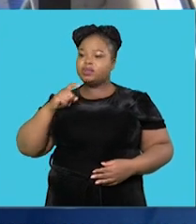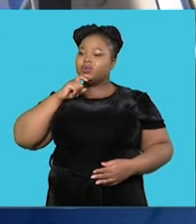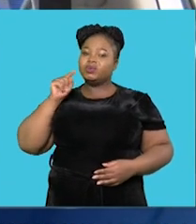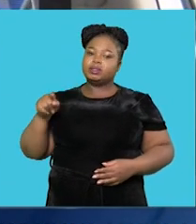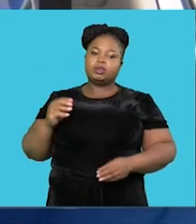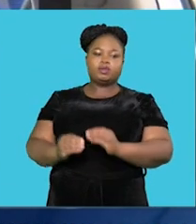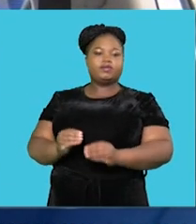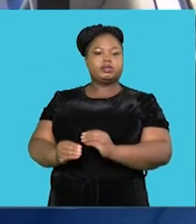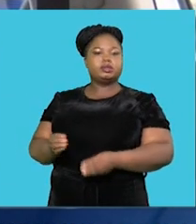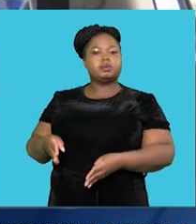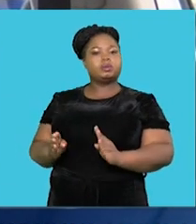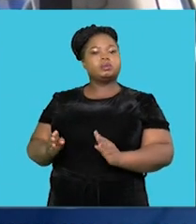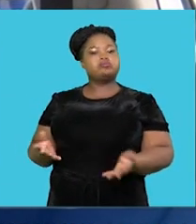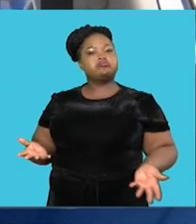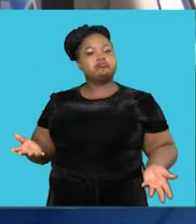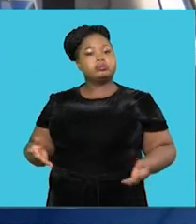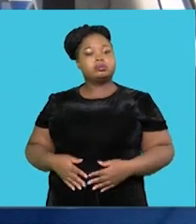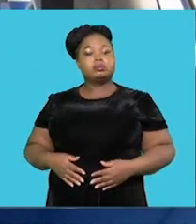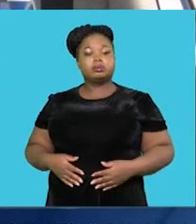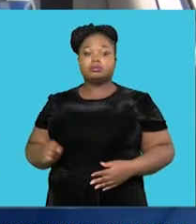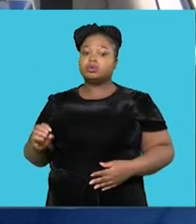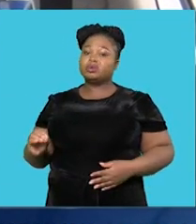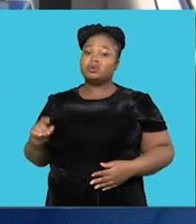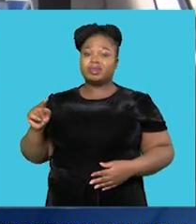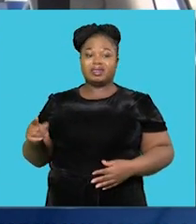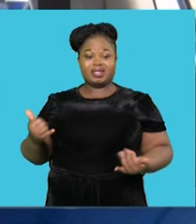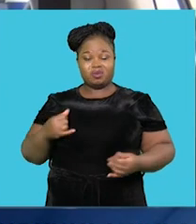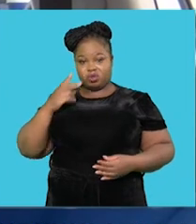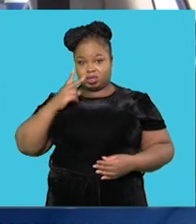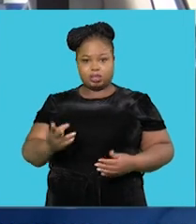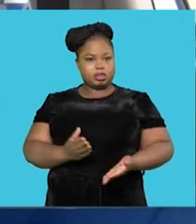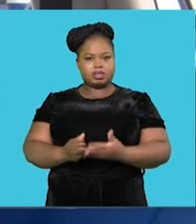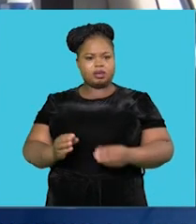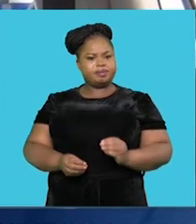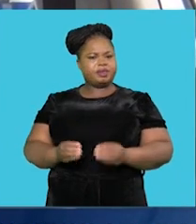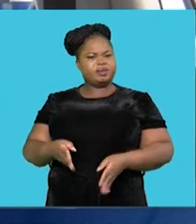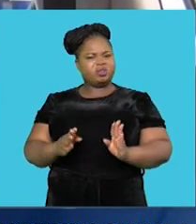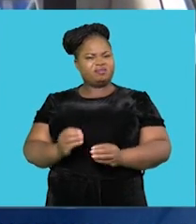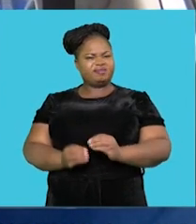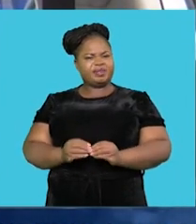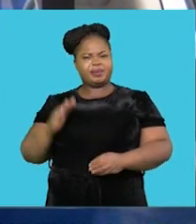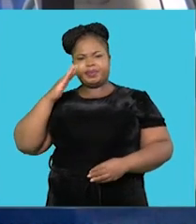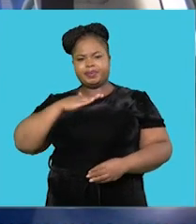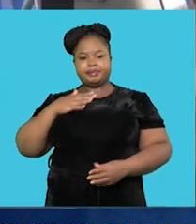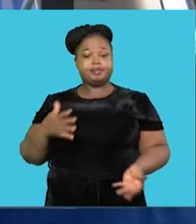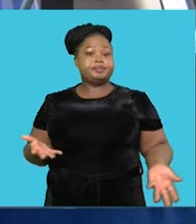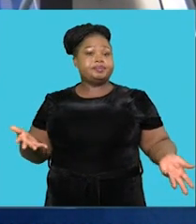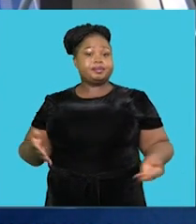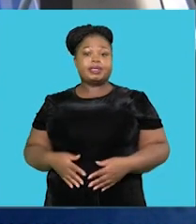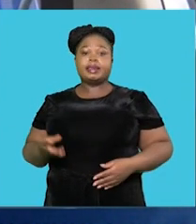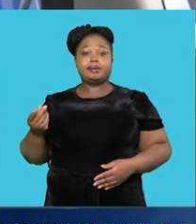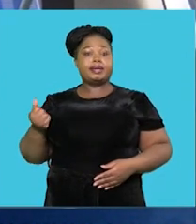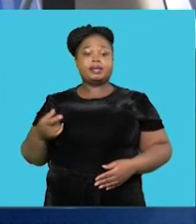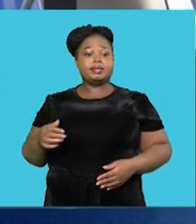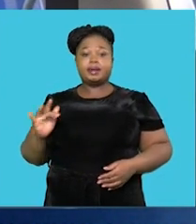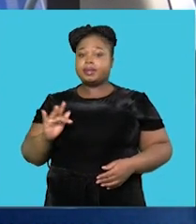ukuthi be-maintain imigwaqo ngayo. So emgwaqo esiyibona thina ukuthi ayi-maintain, sibona ukuthi imigwaqo ayi-maintain. So ukuthi le mali le ngeke